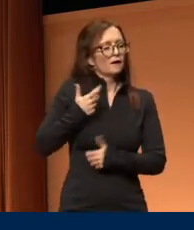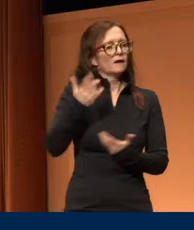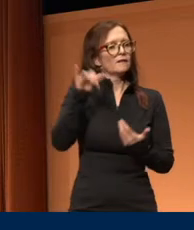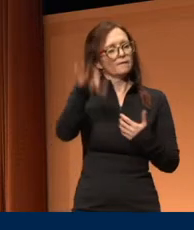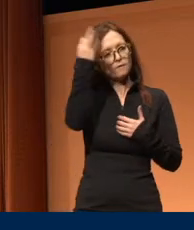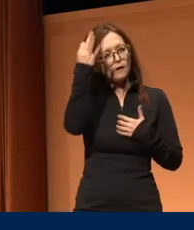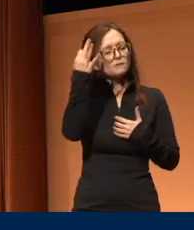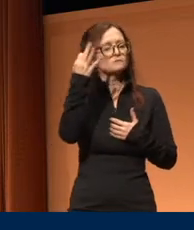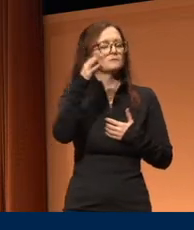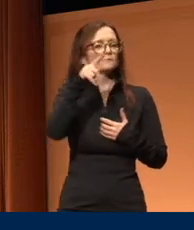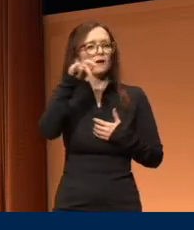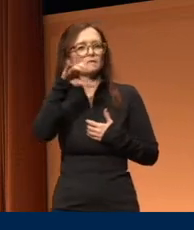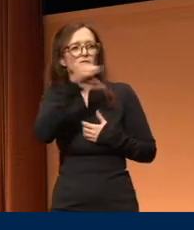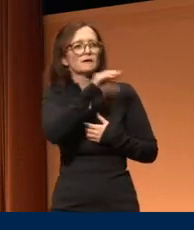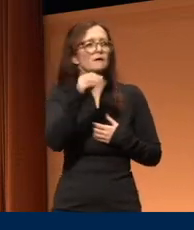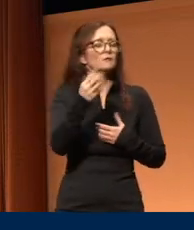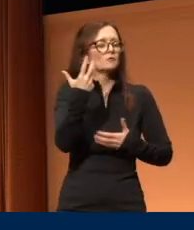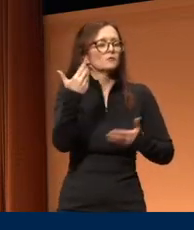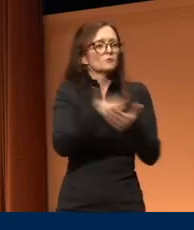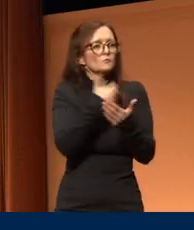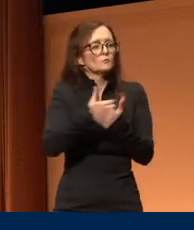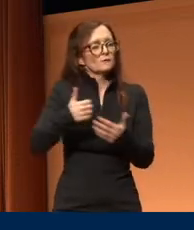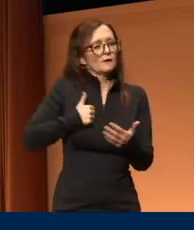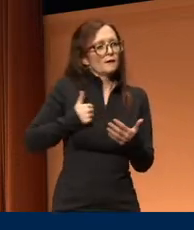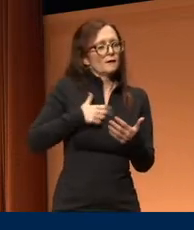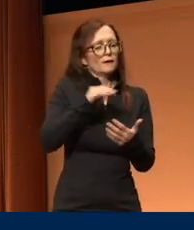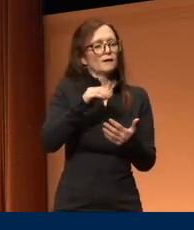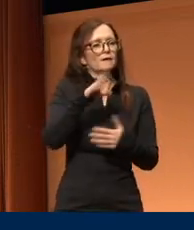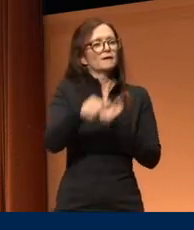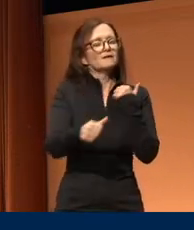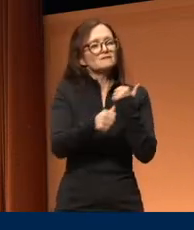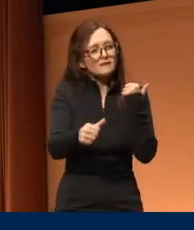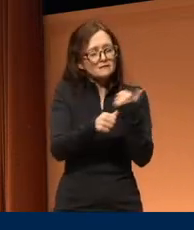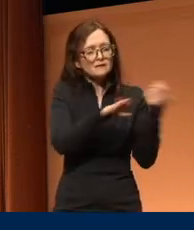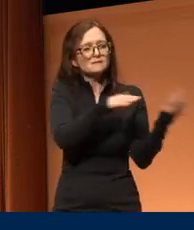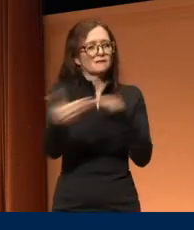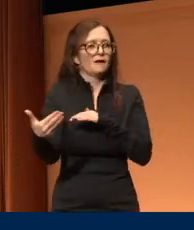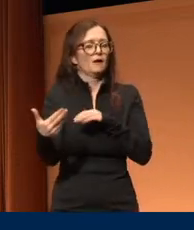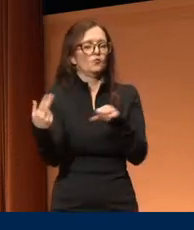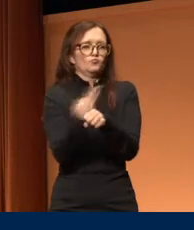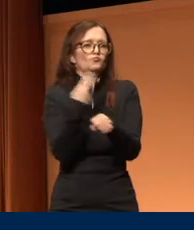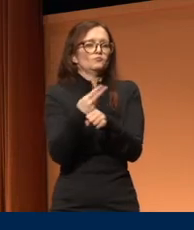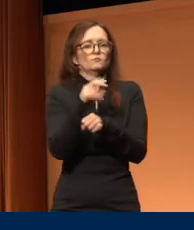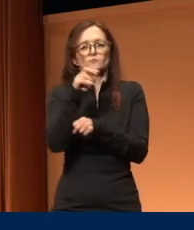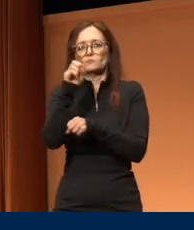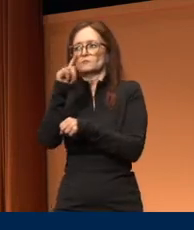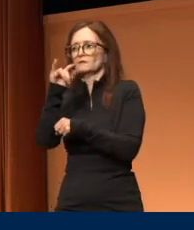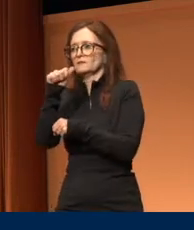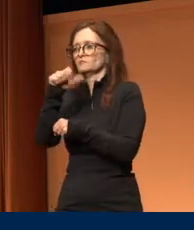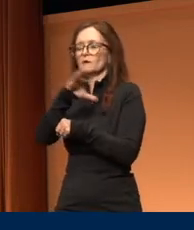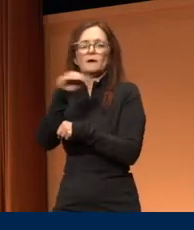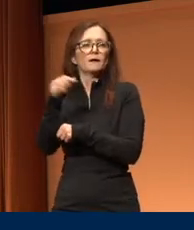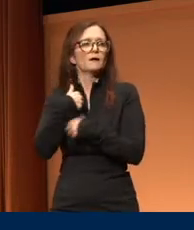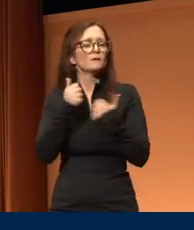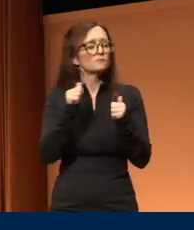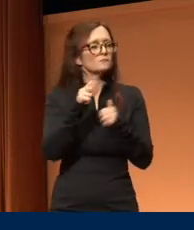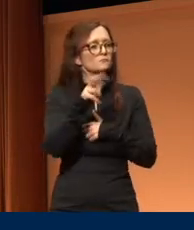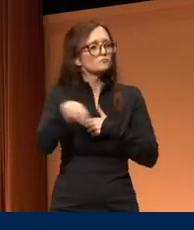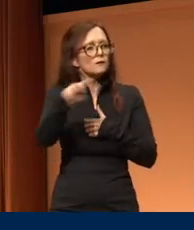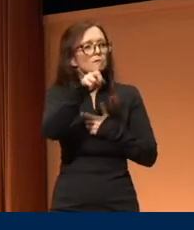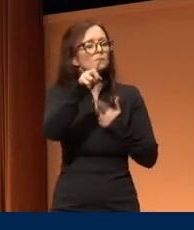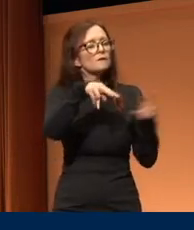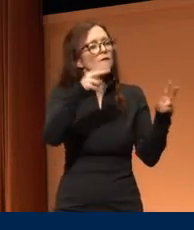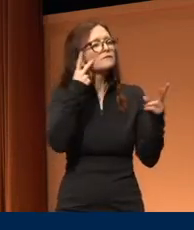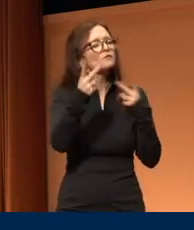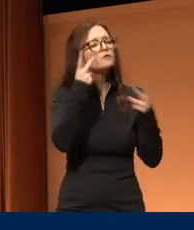French citizens' convention, this time on assisted dying and euthanasia. I had been traveling to France to merely observe